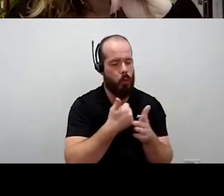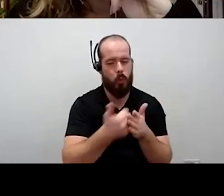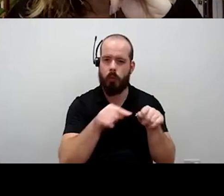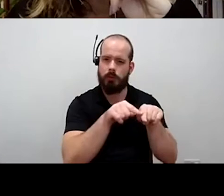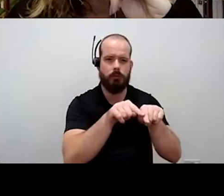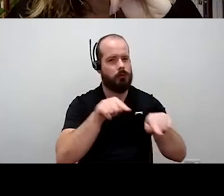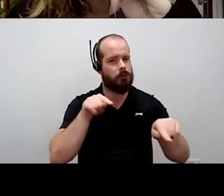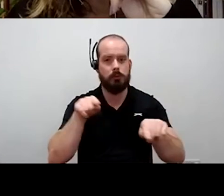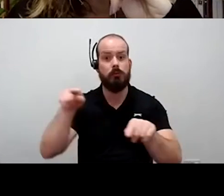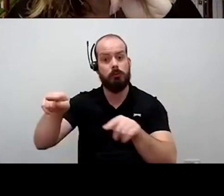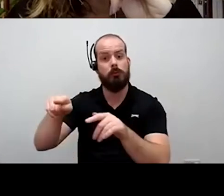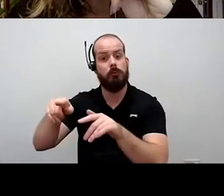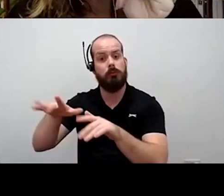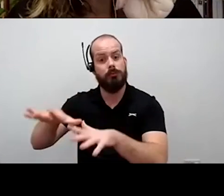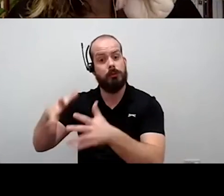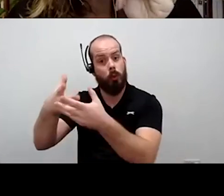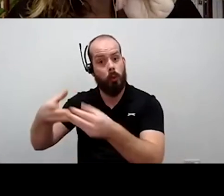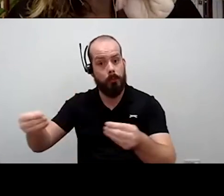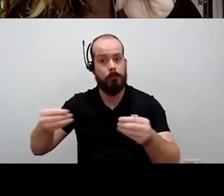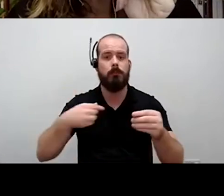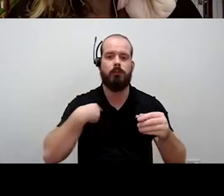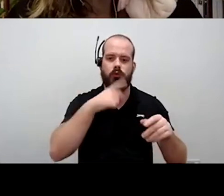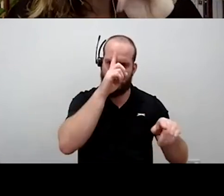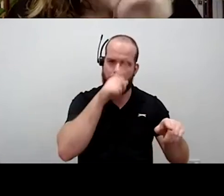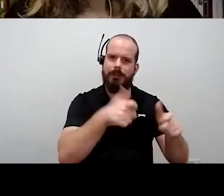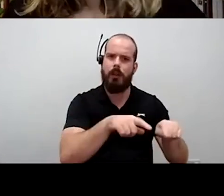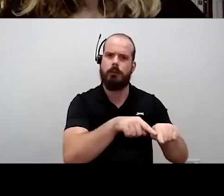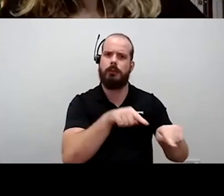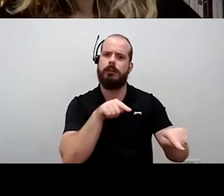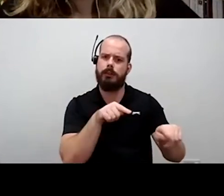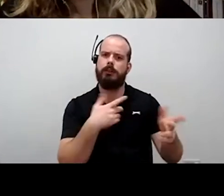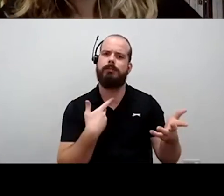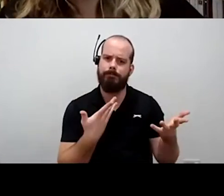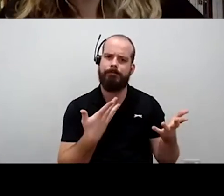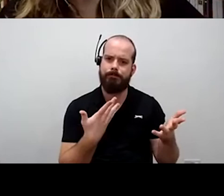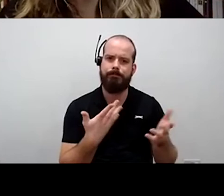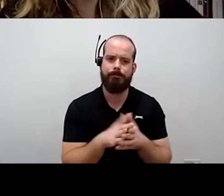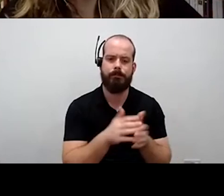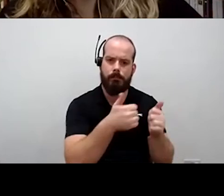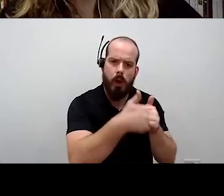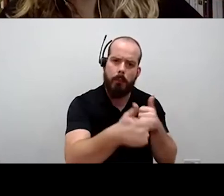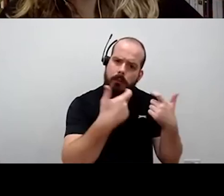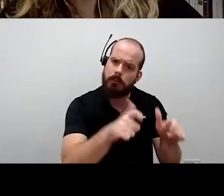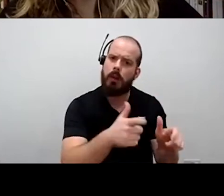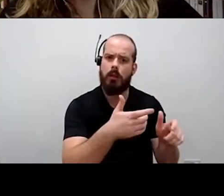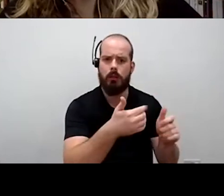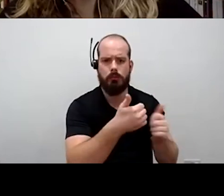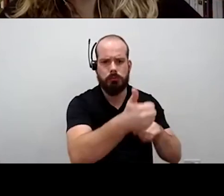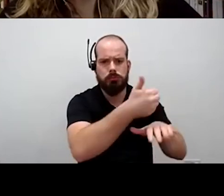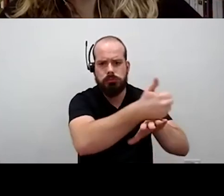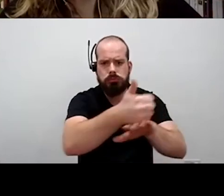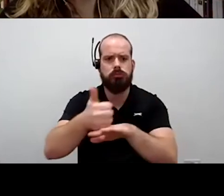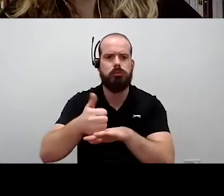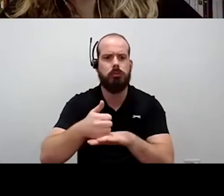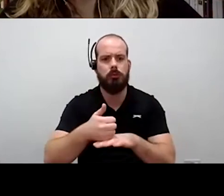in when industrialization and using coal, right? In the 19th century, UK has